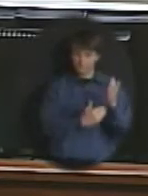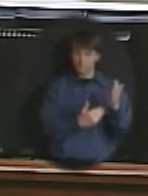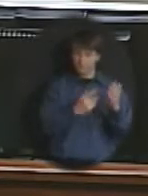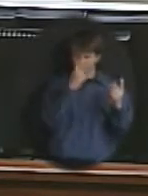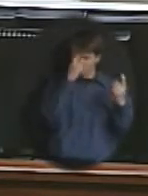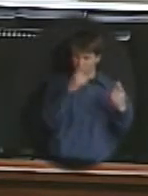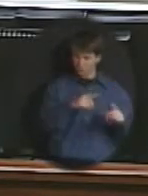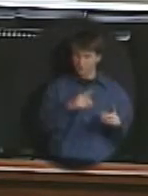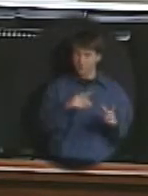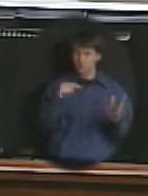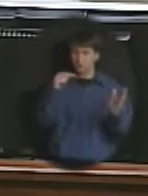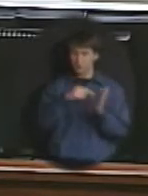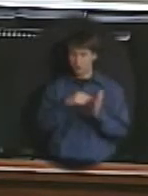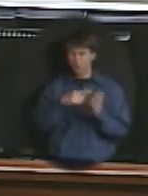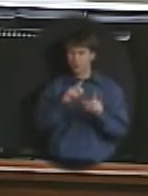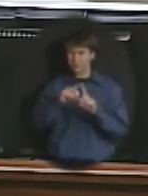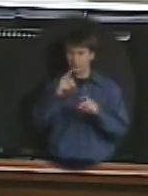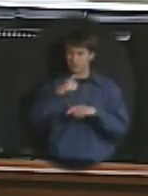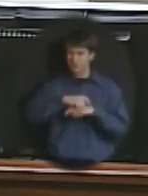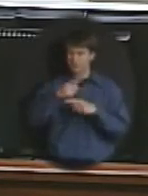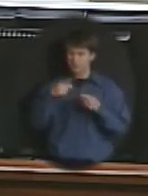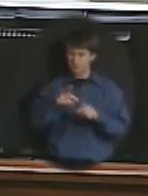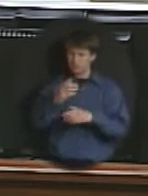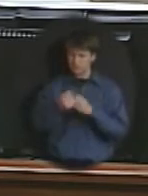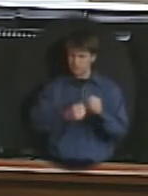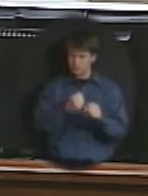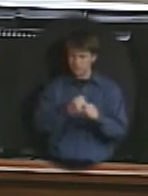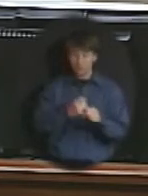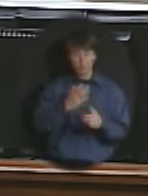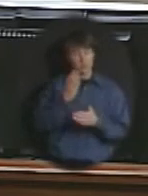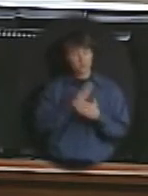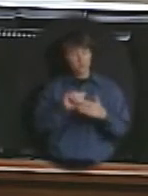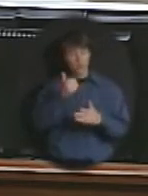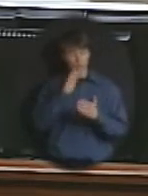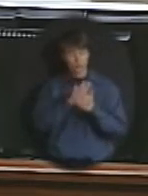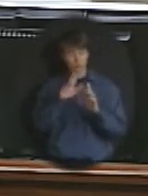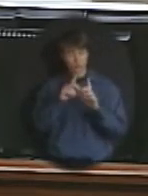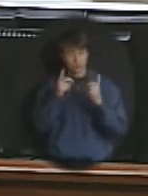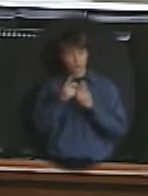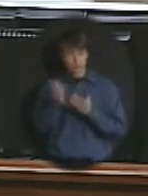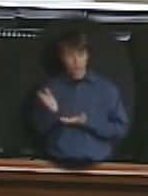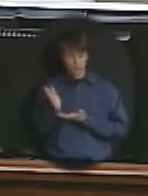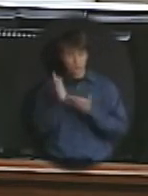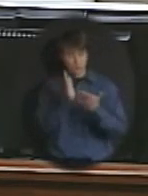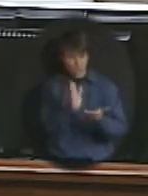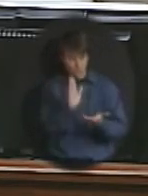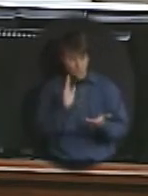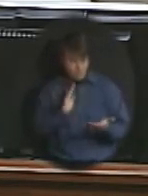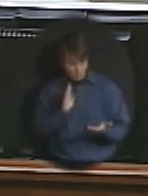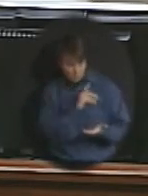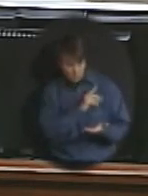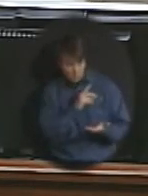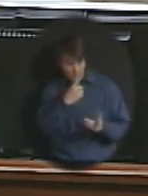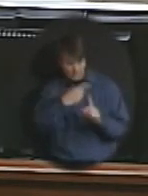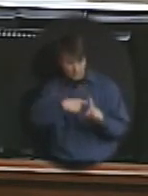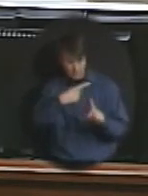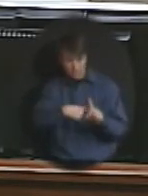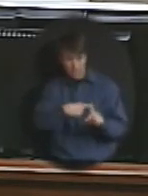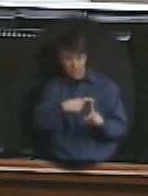throughout the entire year. You might see other districts that are bringing these things to the board